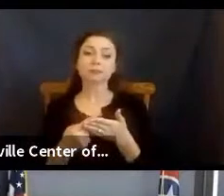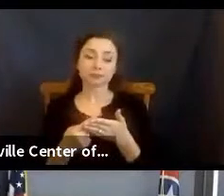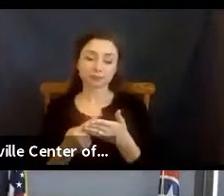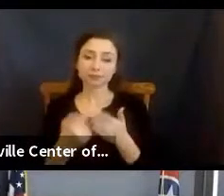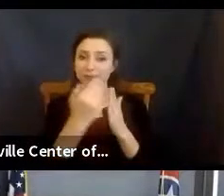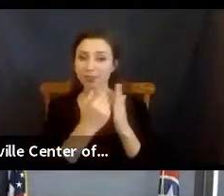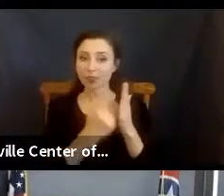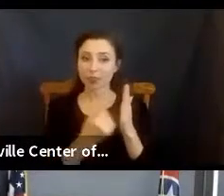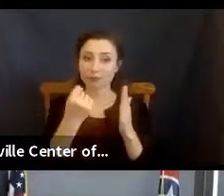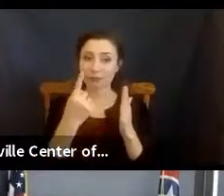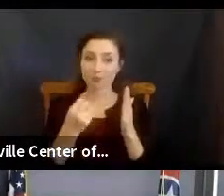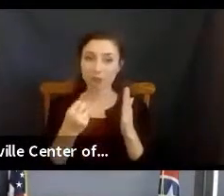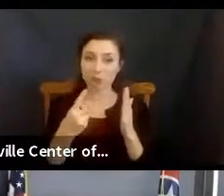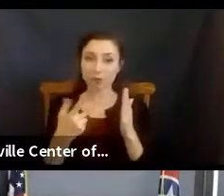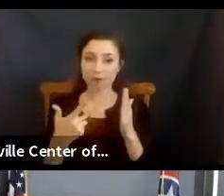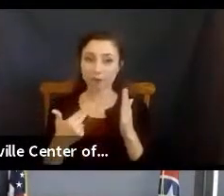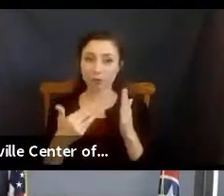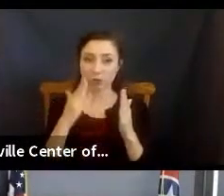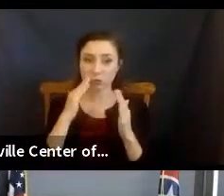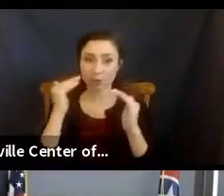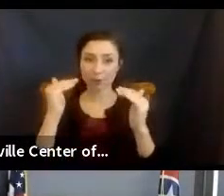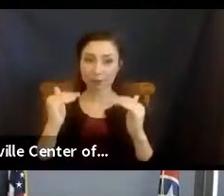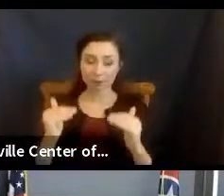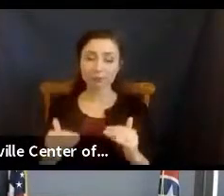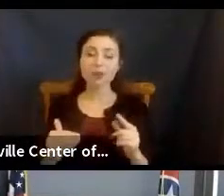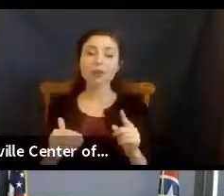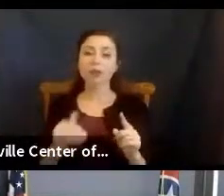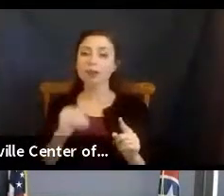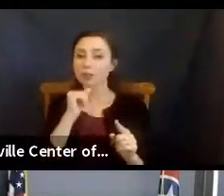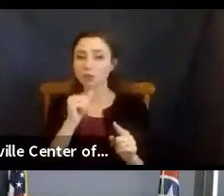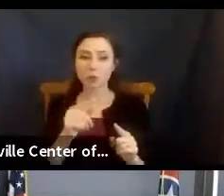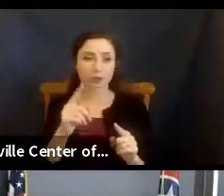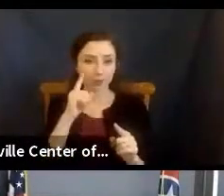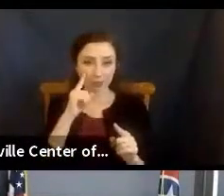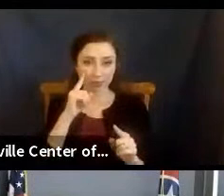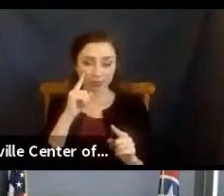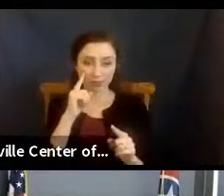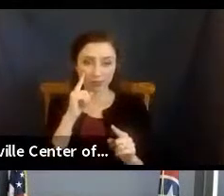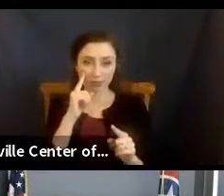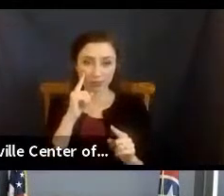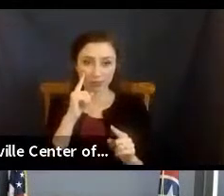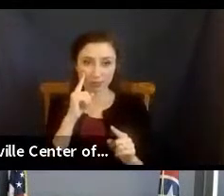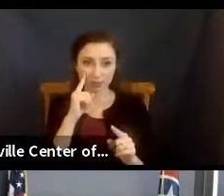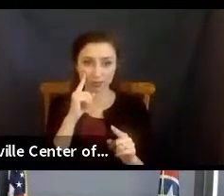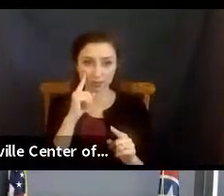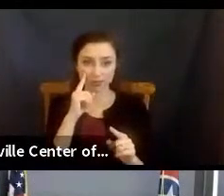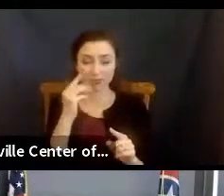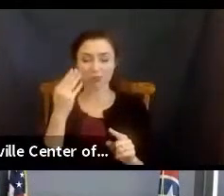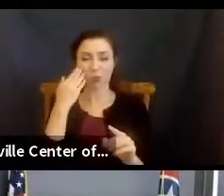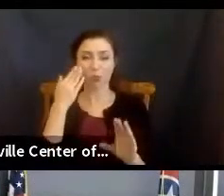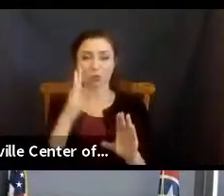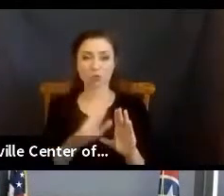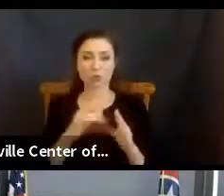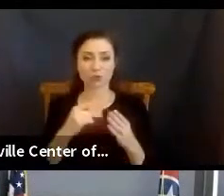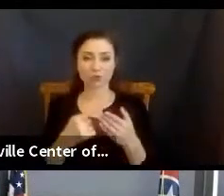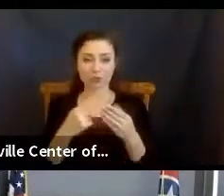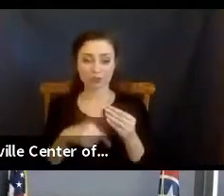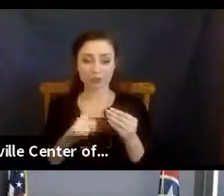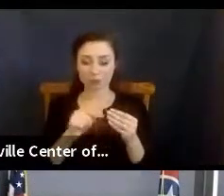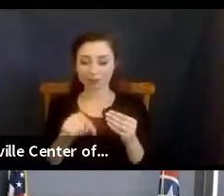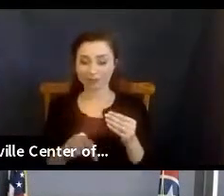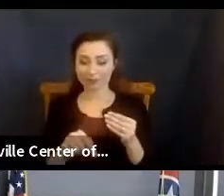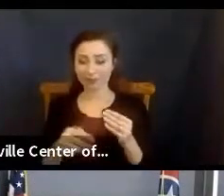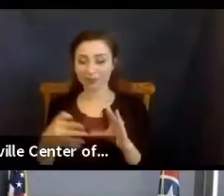items 11, 12, and 13 would be in order. So I don't think that kind of closing discussion on this closes the discussion